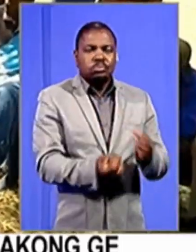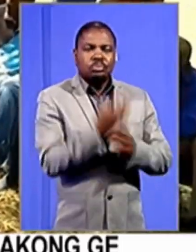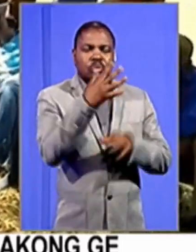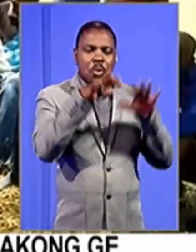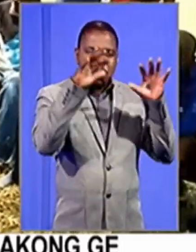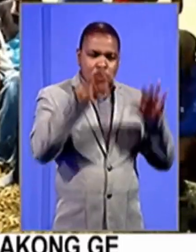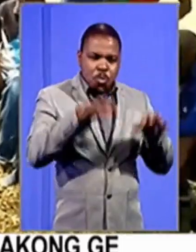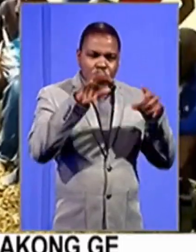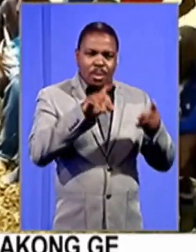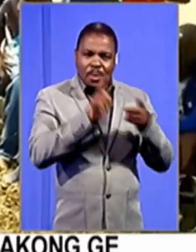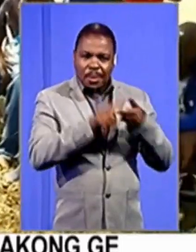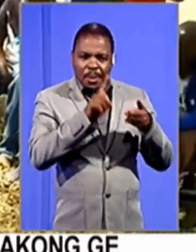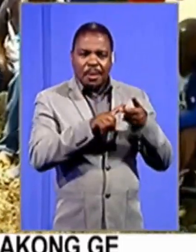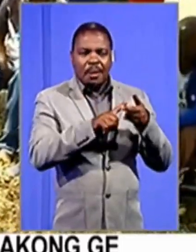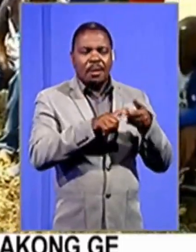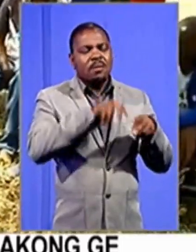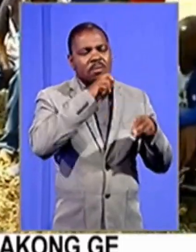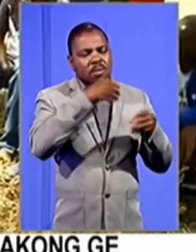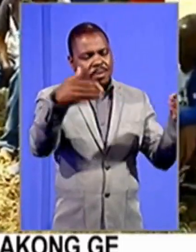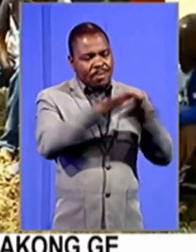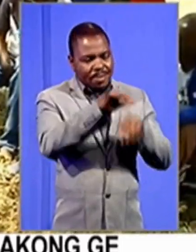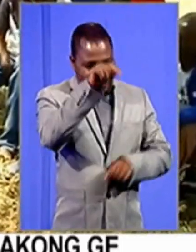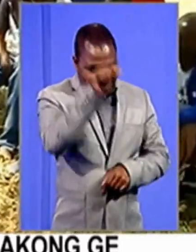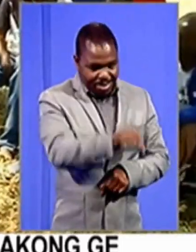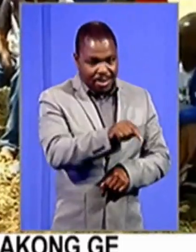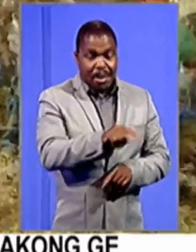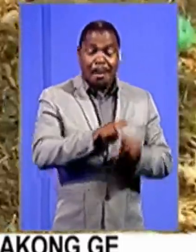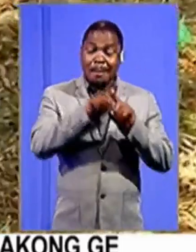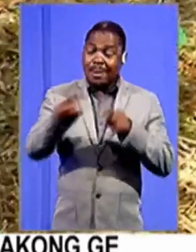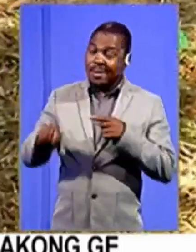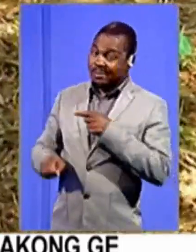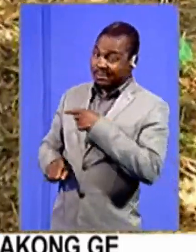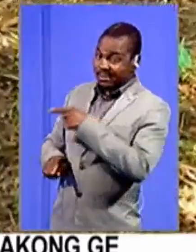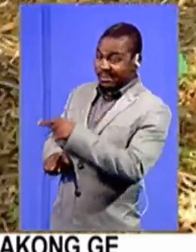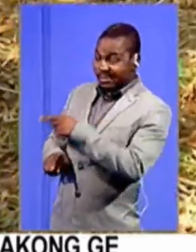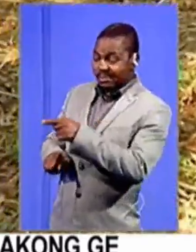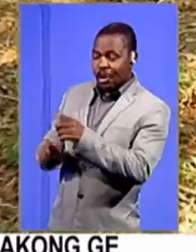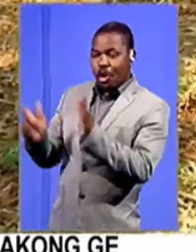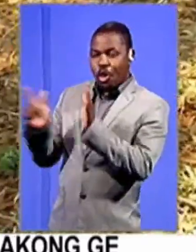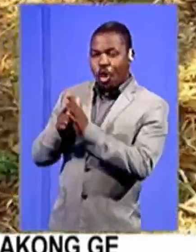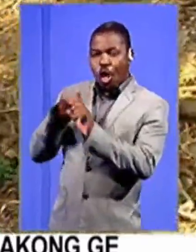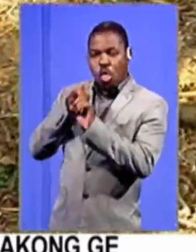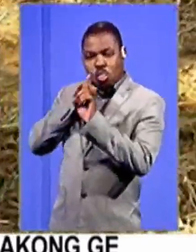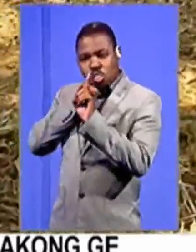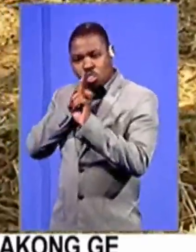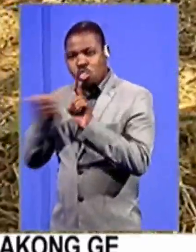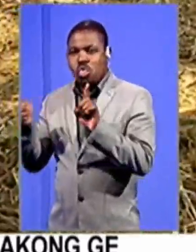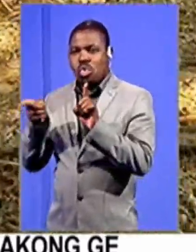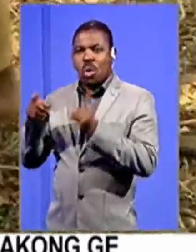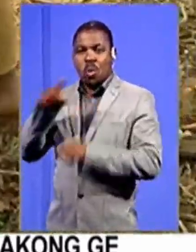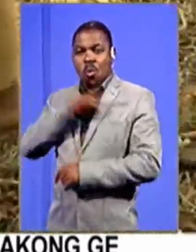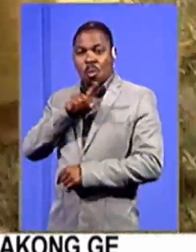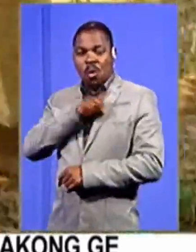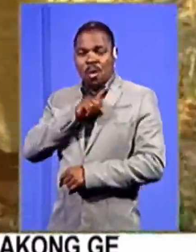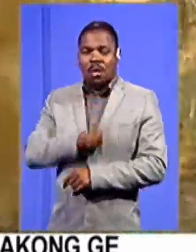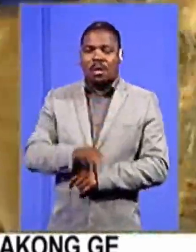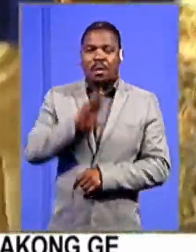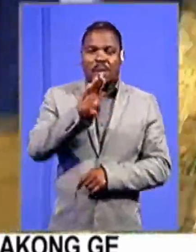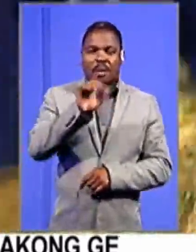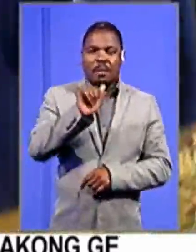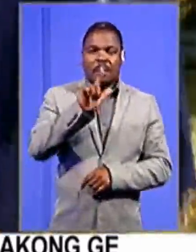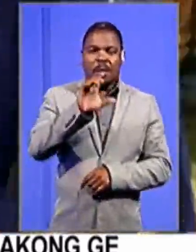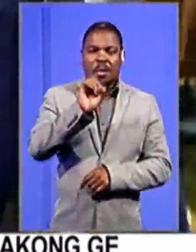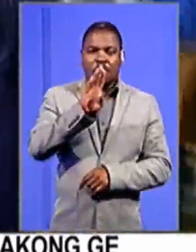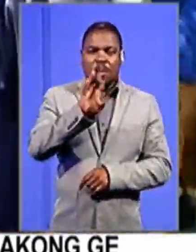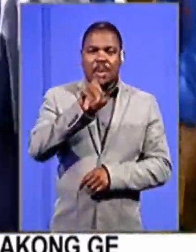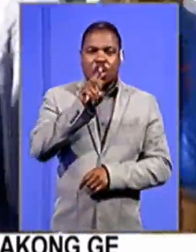bolokwang gona bjale tše ba di dirileng di tšwile molaong wa Khilobedu ka baka la gore balobedu mešomo